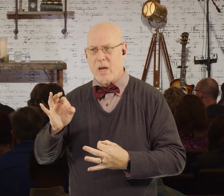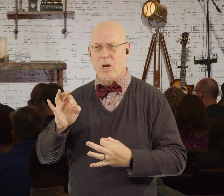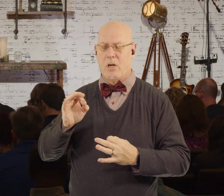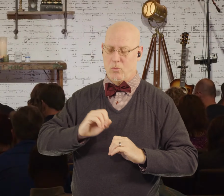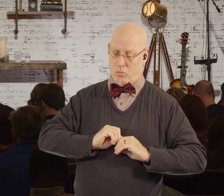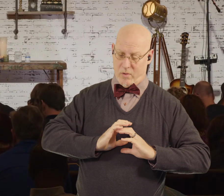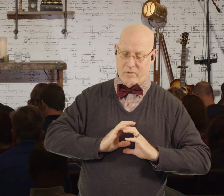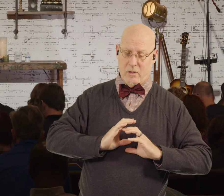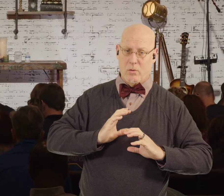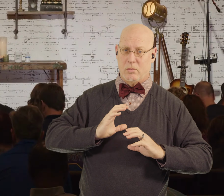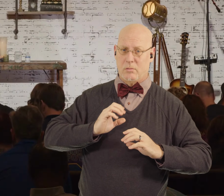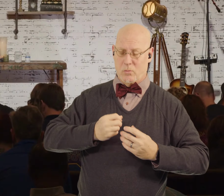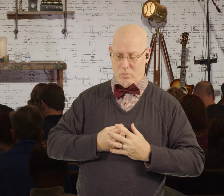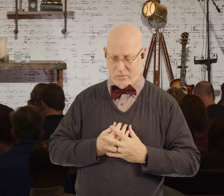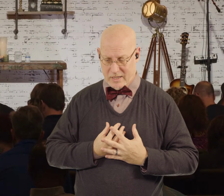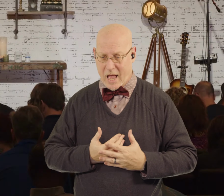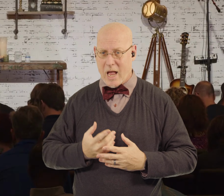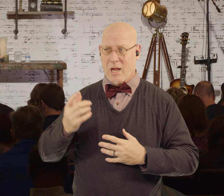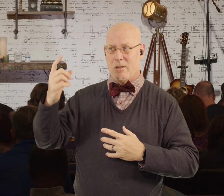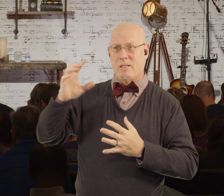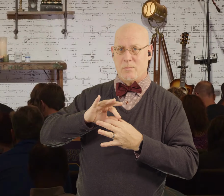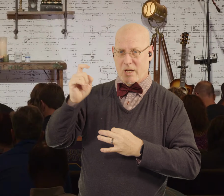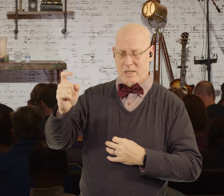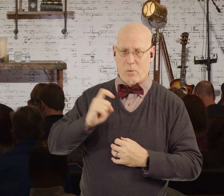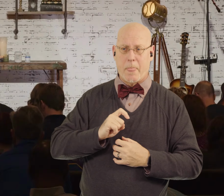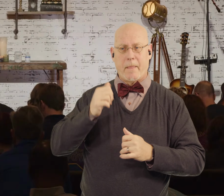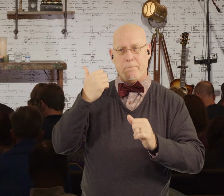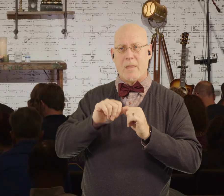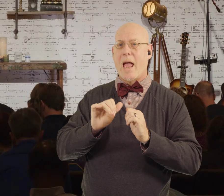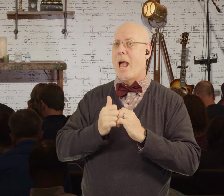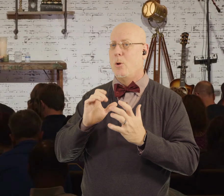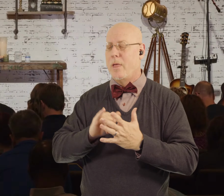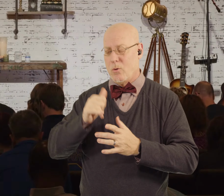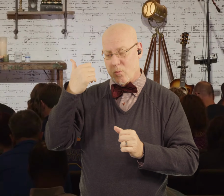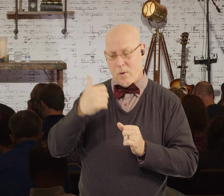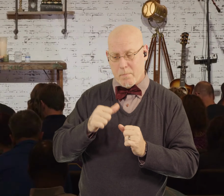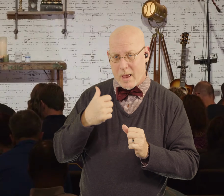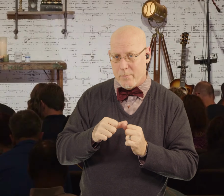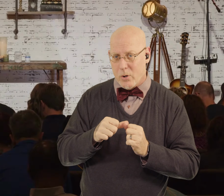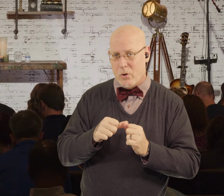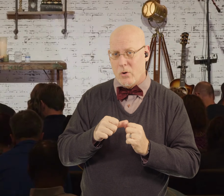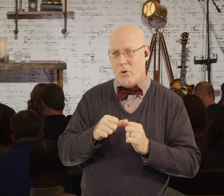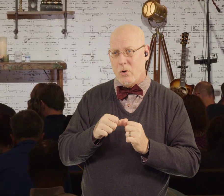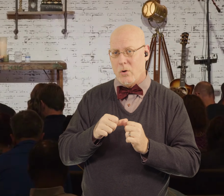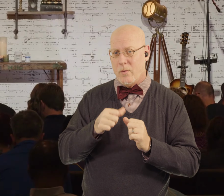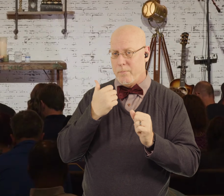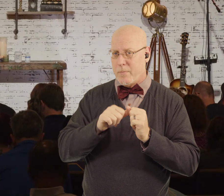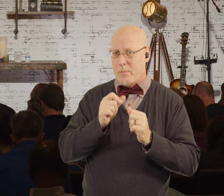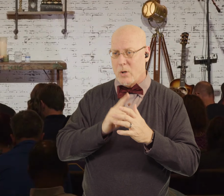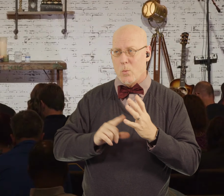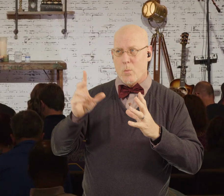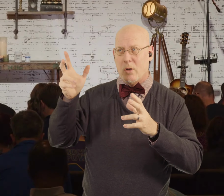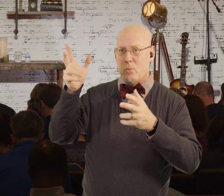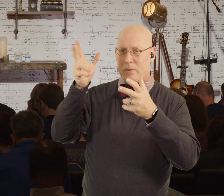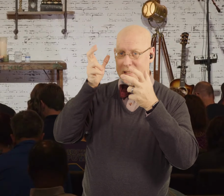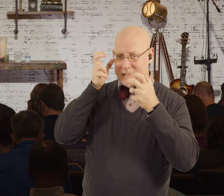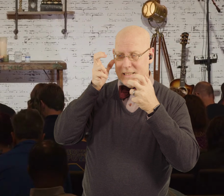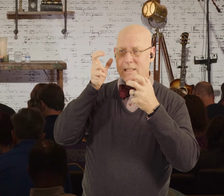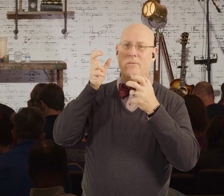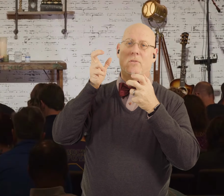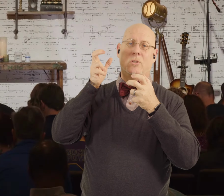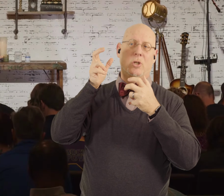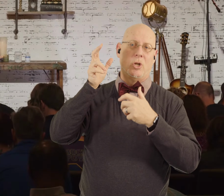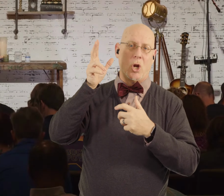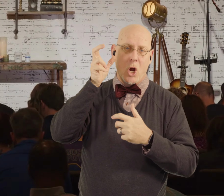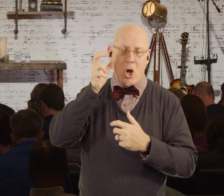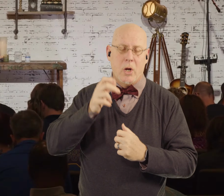on the Spirit, strengthen what remains and is about to die. Verse number 3, remember. This is how you strengthen that. Remember. Remember what